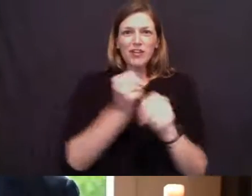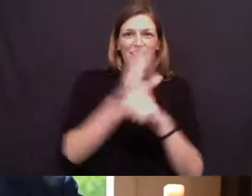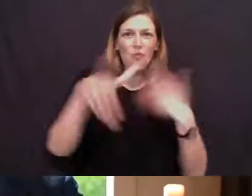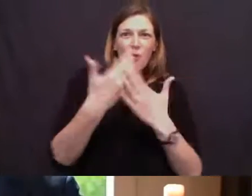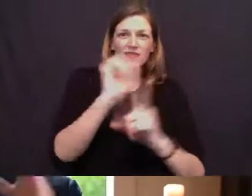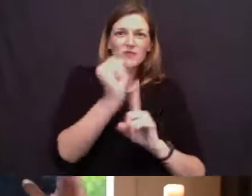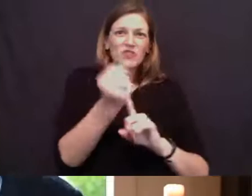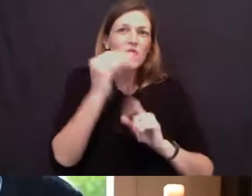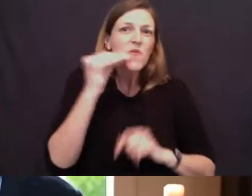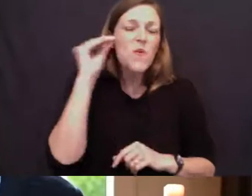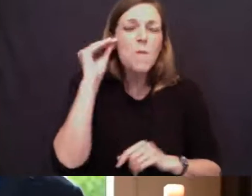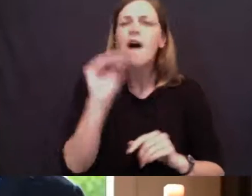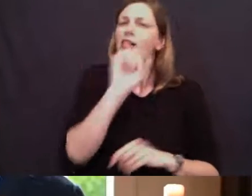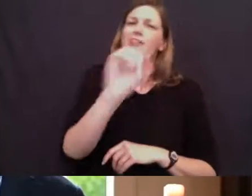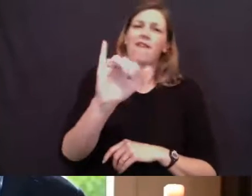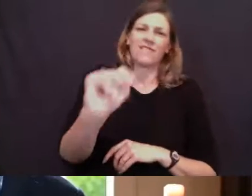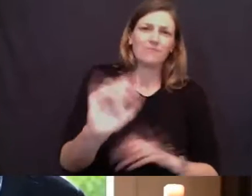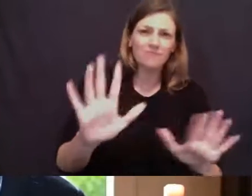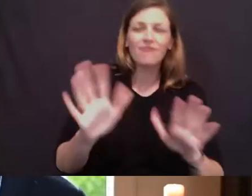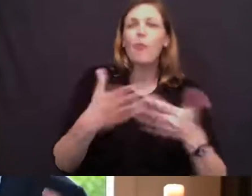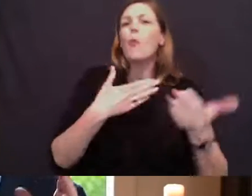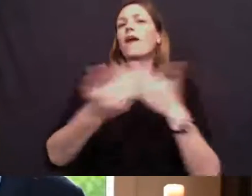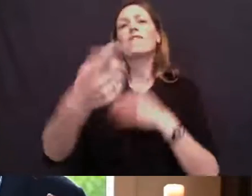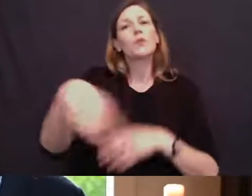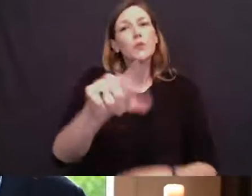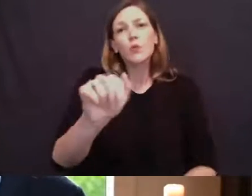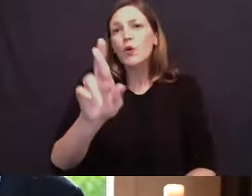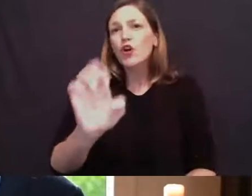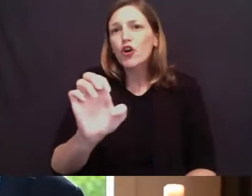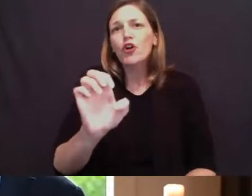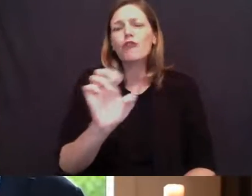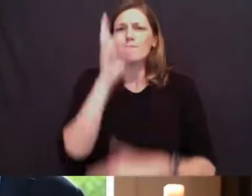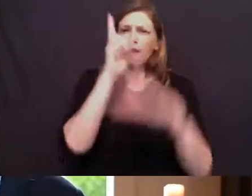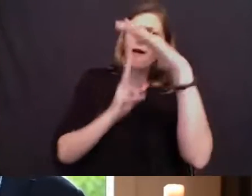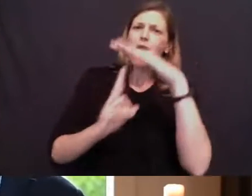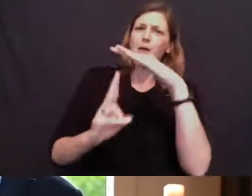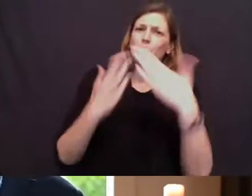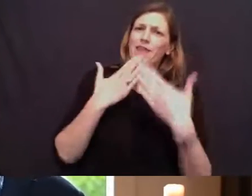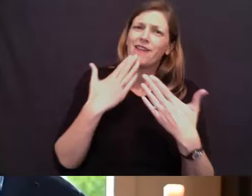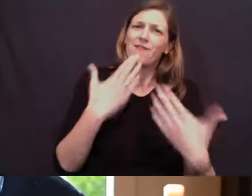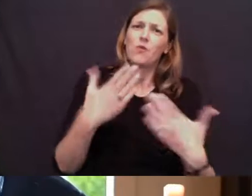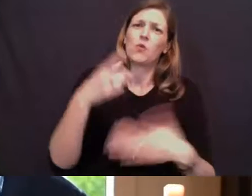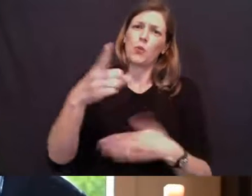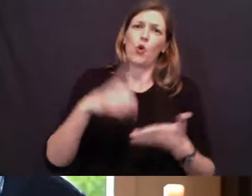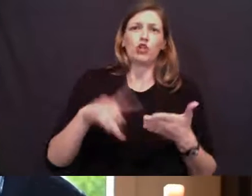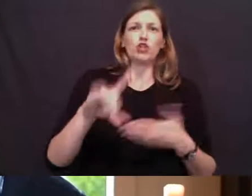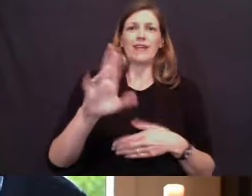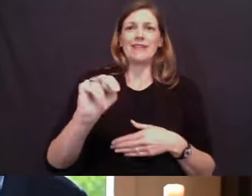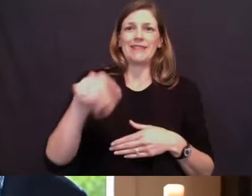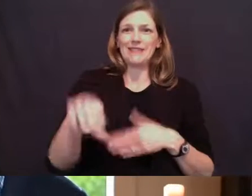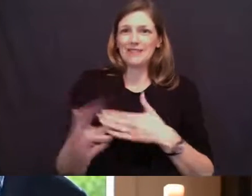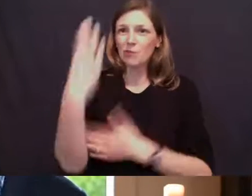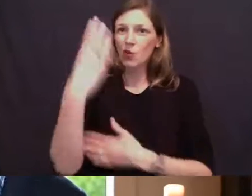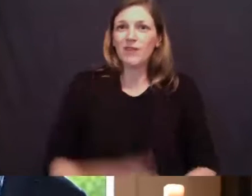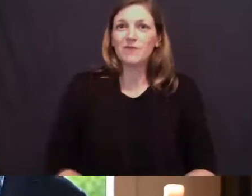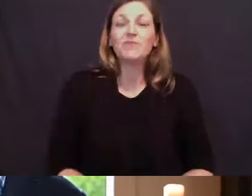at home. Love it. But wherever you're at, I am so humbled and so thankful that you are checking in this morning.